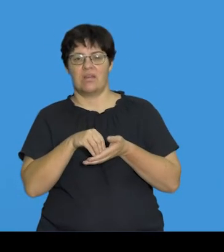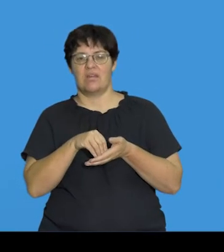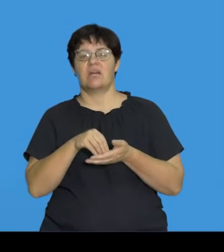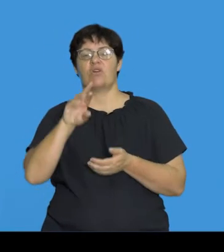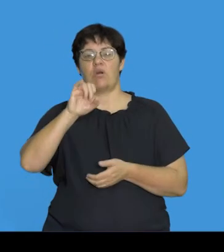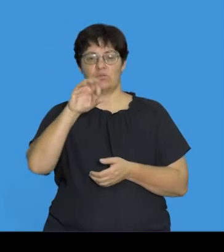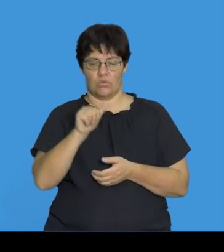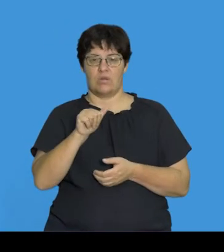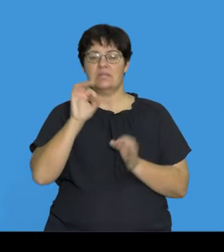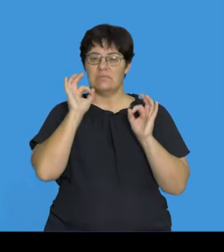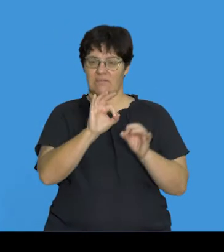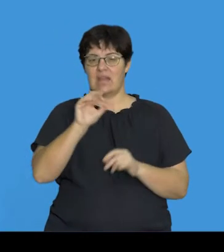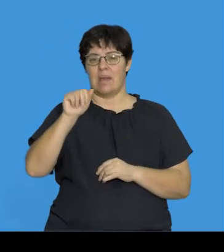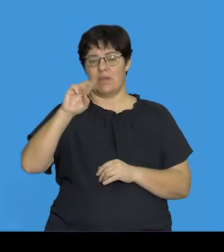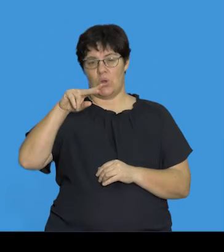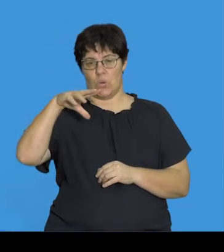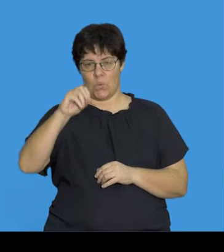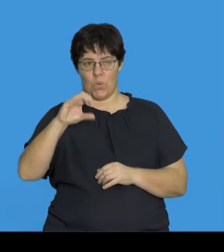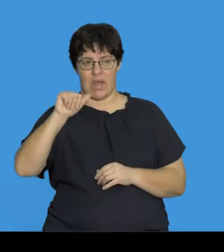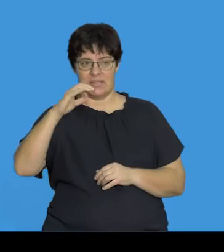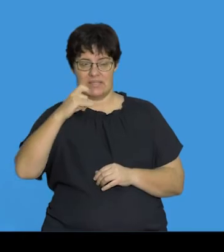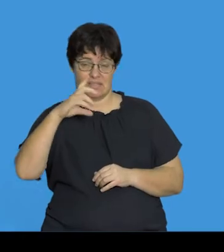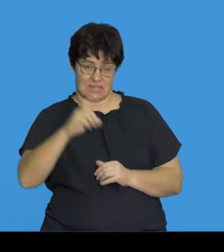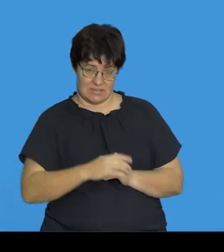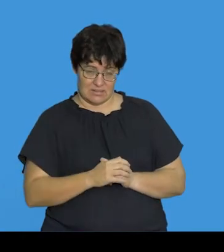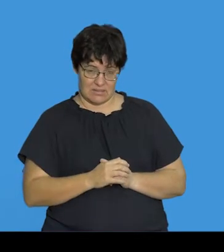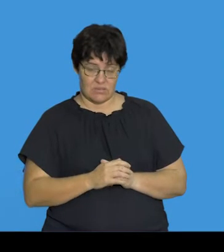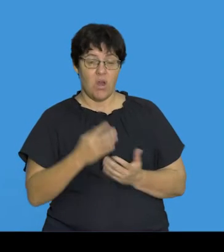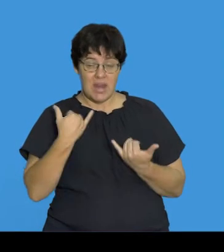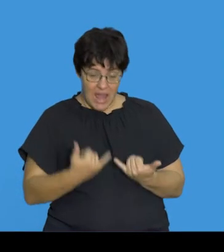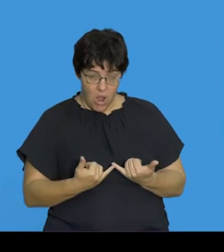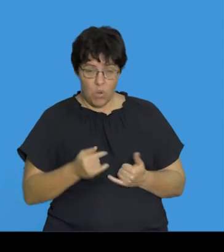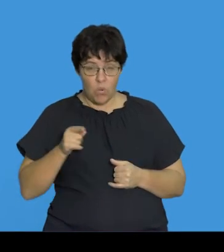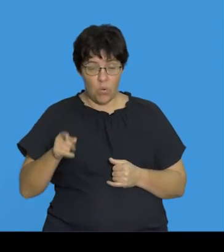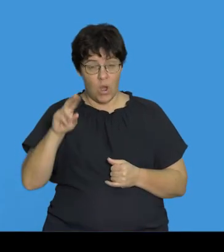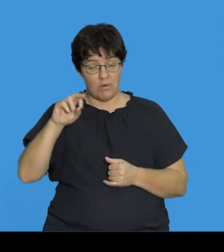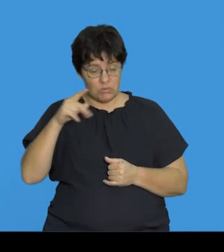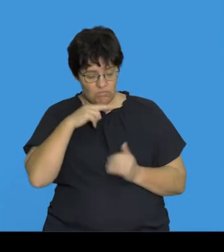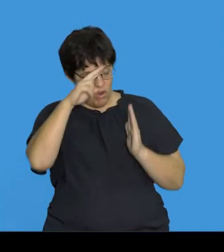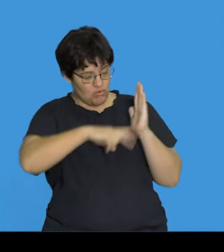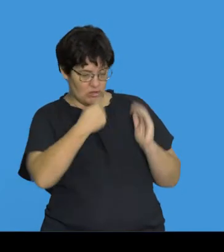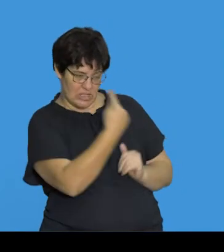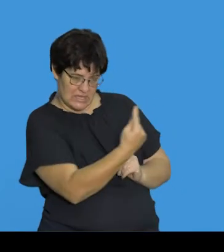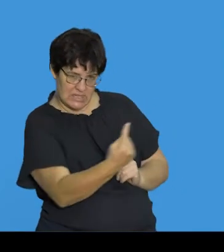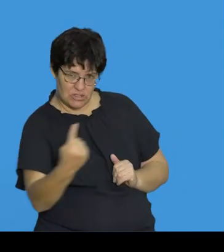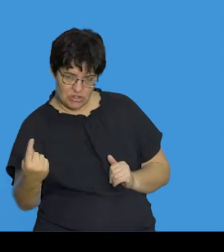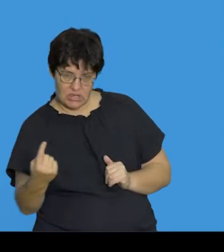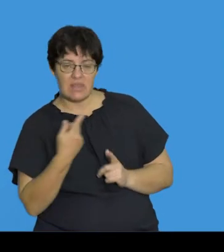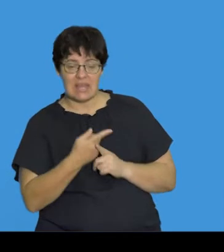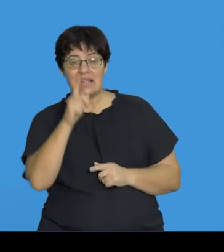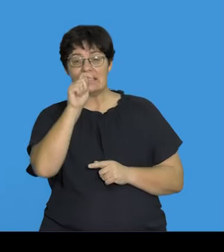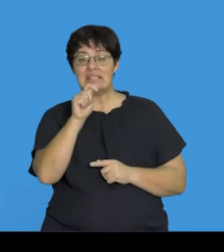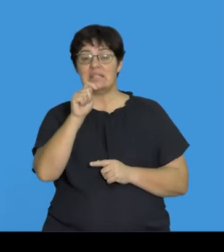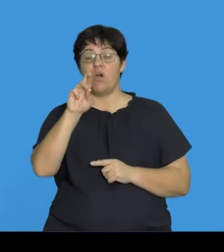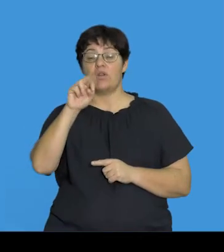brought into the ribosome. The ribosome continues to read each codon, instructs a